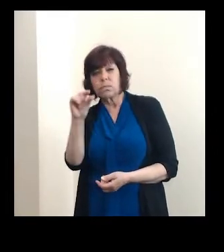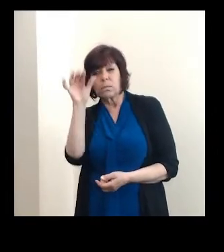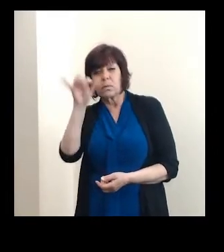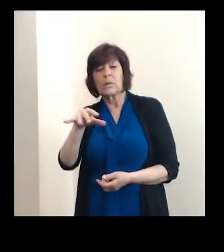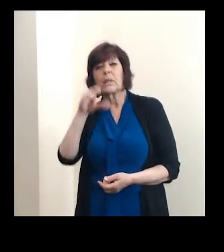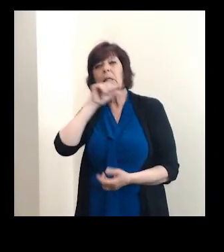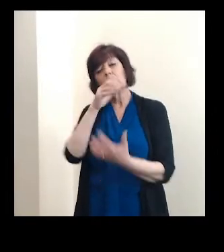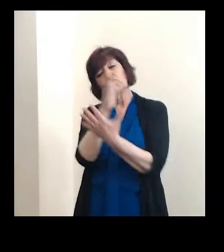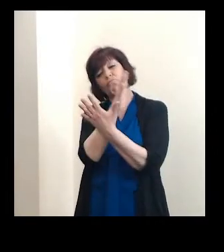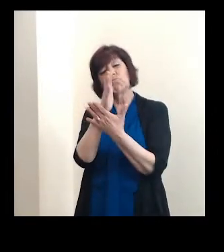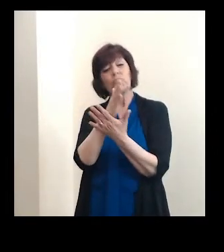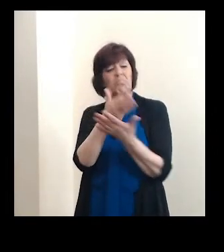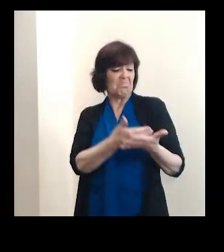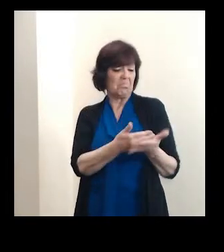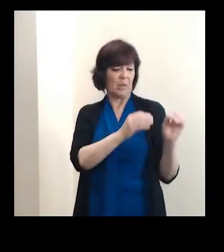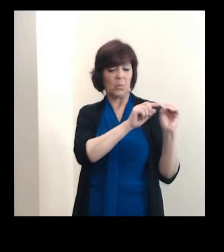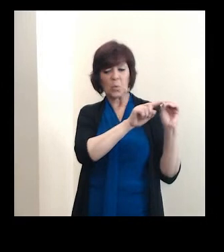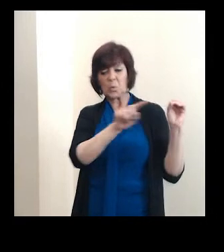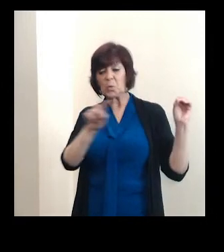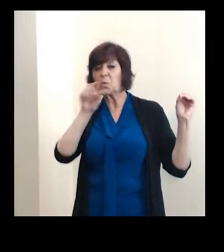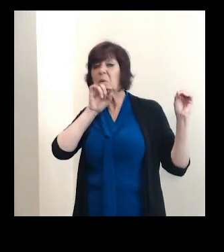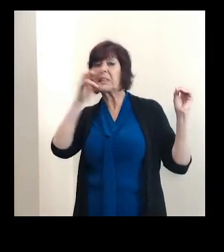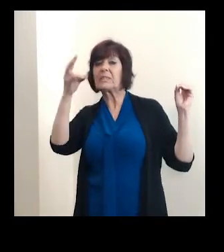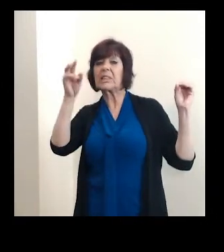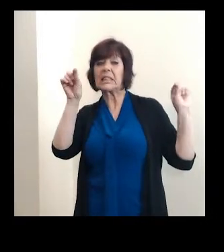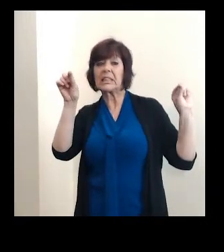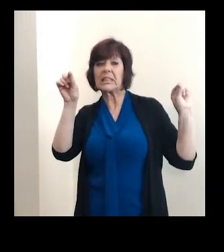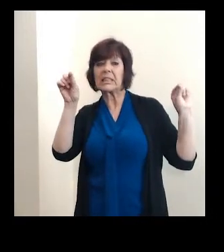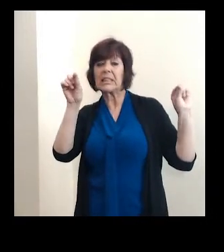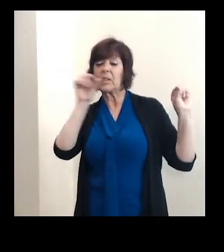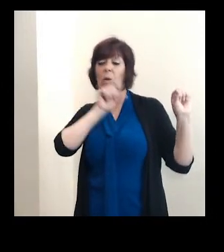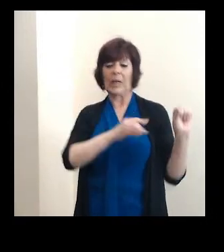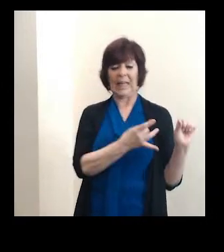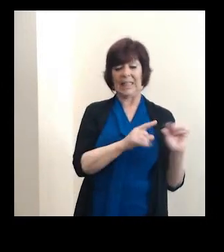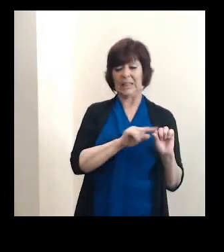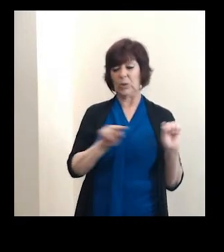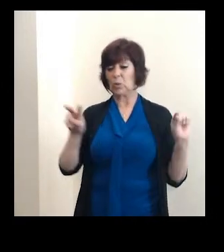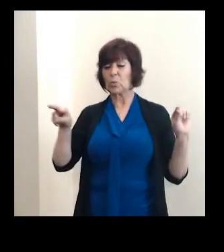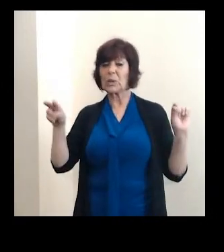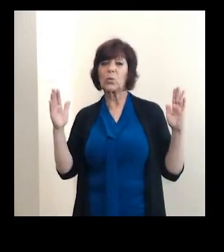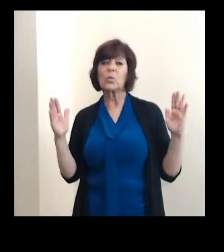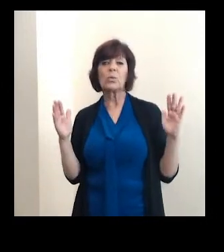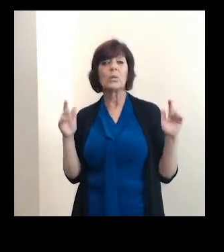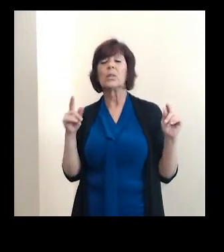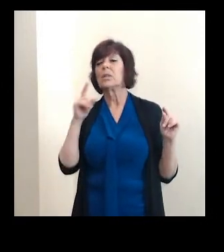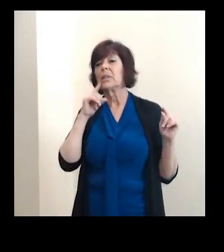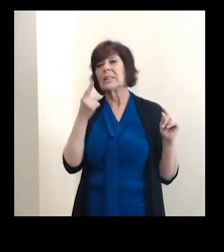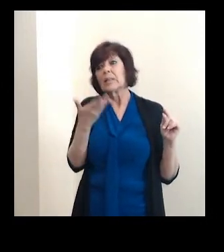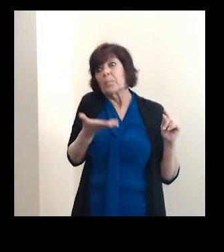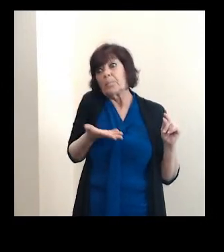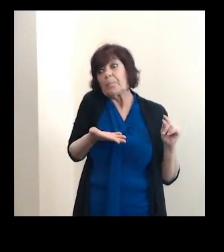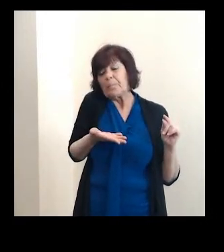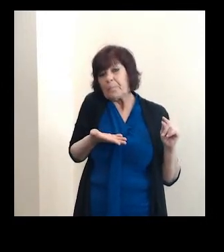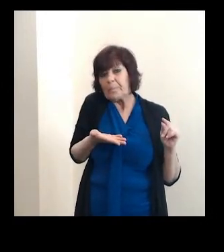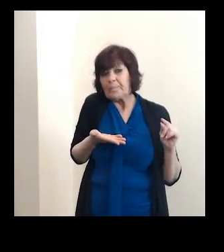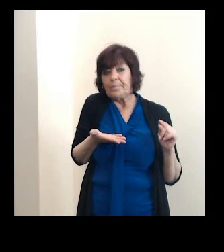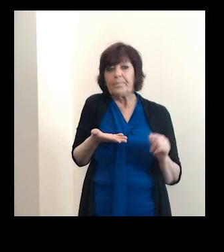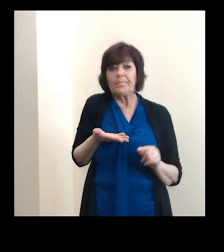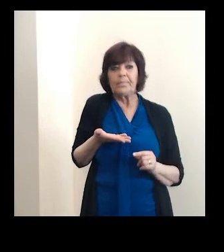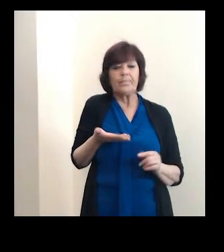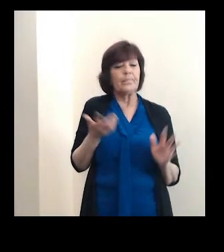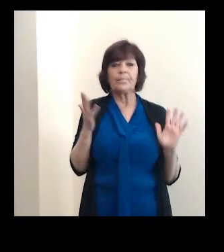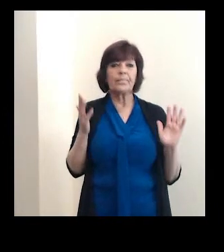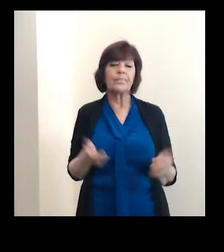age ranges of 0 to 17, and then 18 to 22 is actually much better. This is